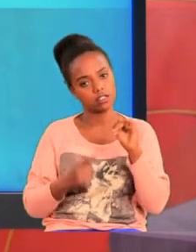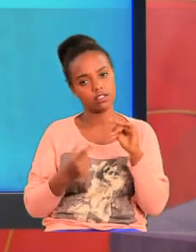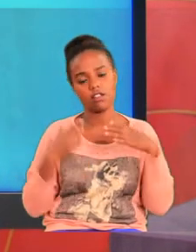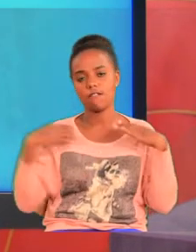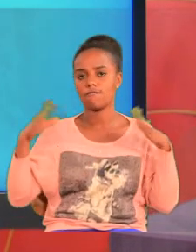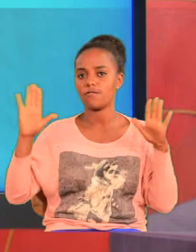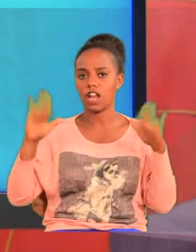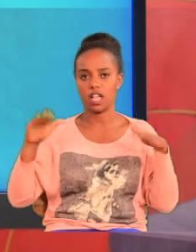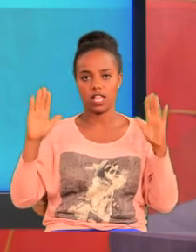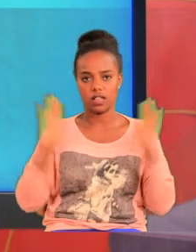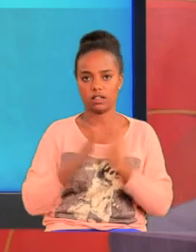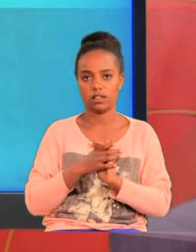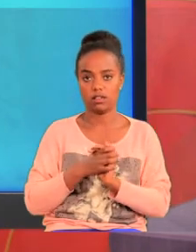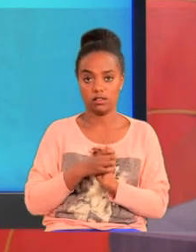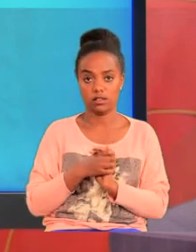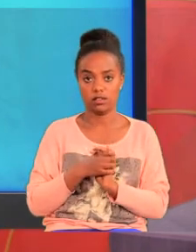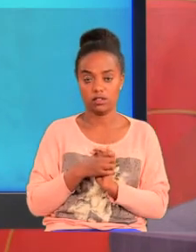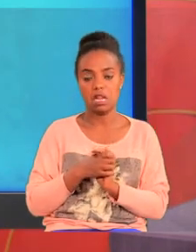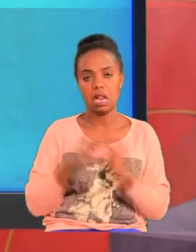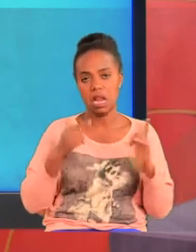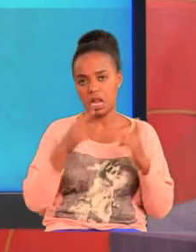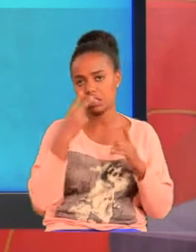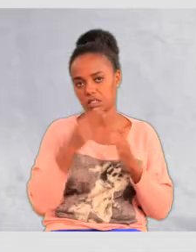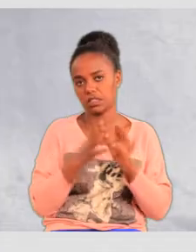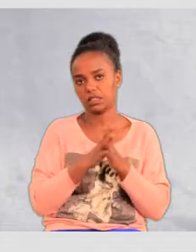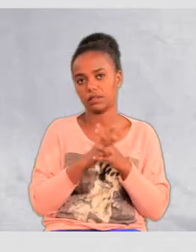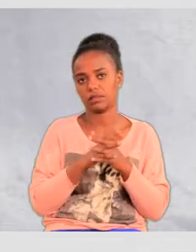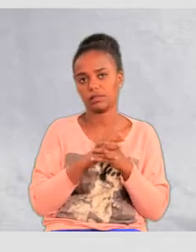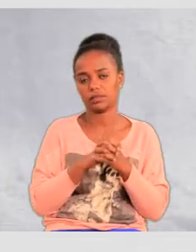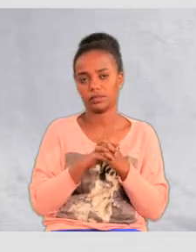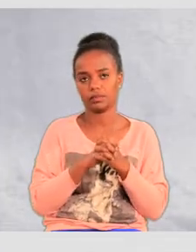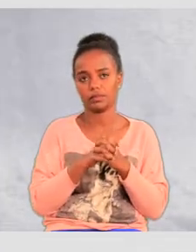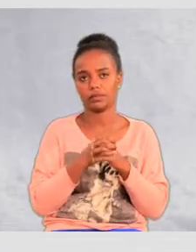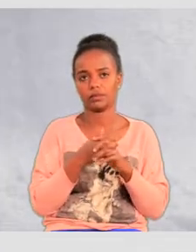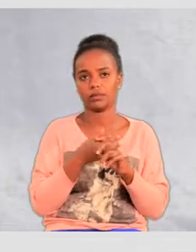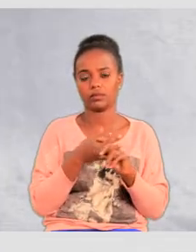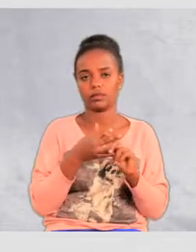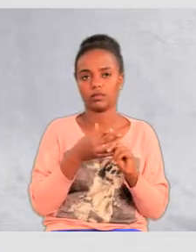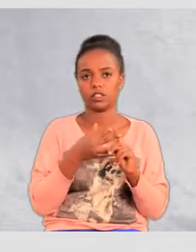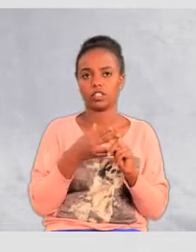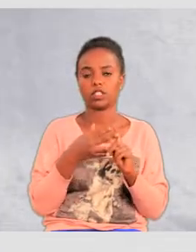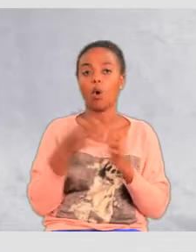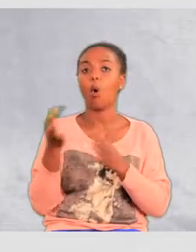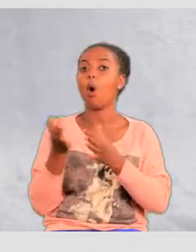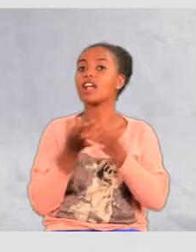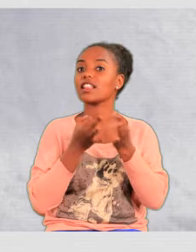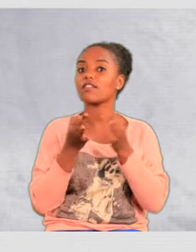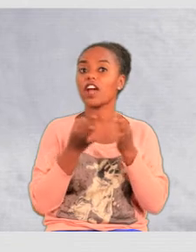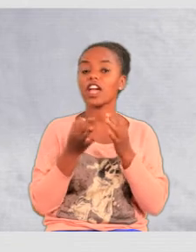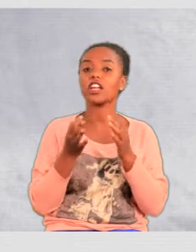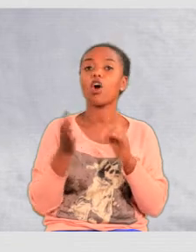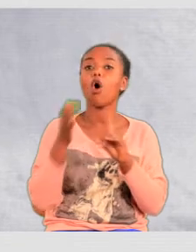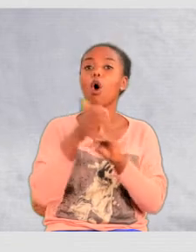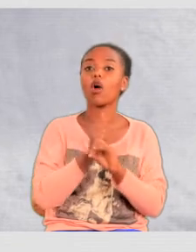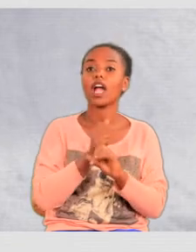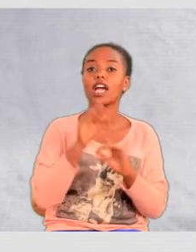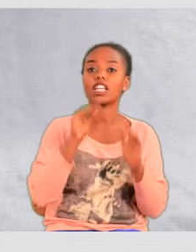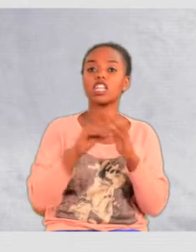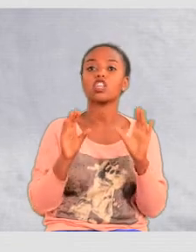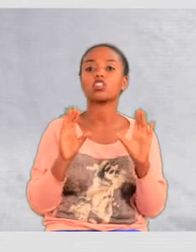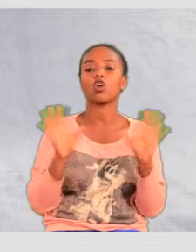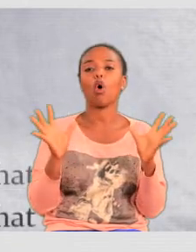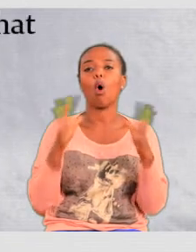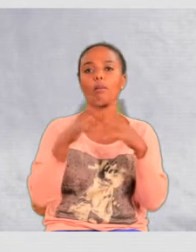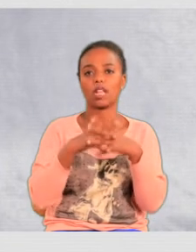fly. That's it. Now, let's proceed. Let's see quantifiers occurring in